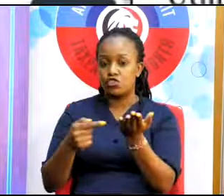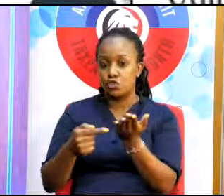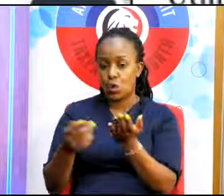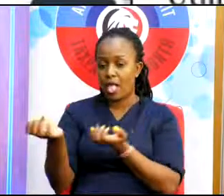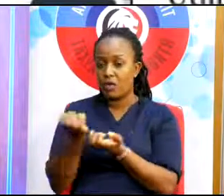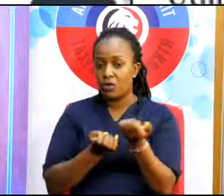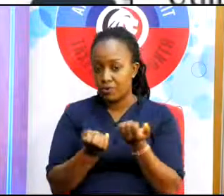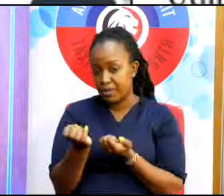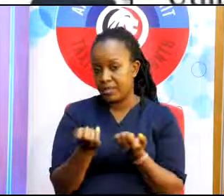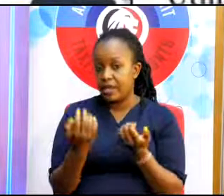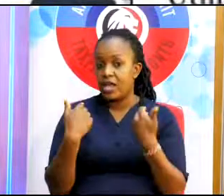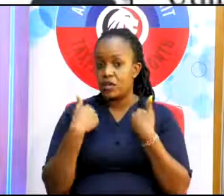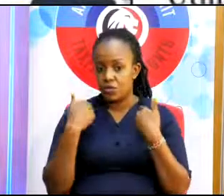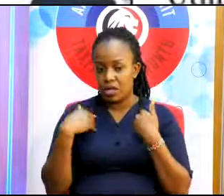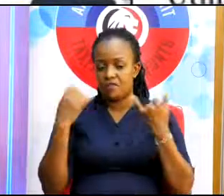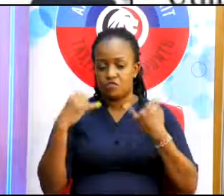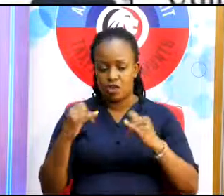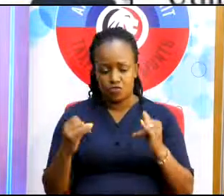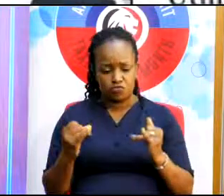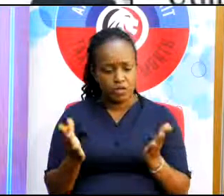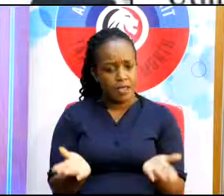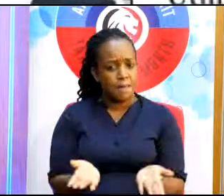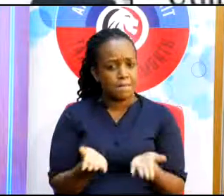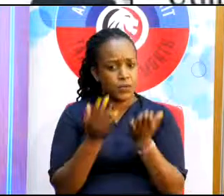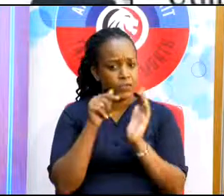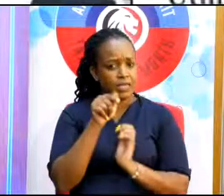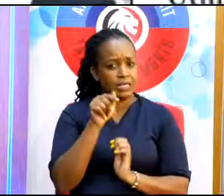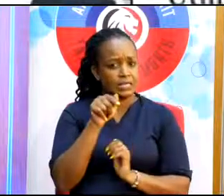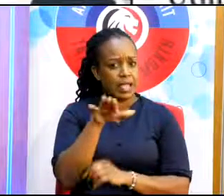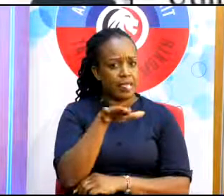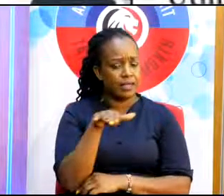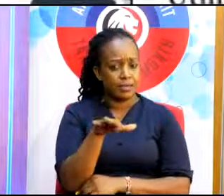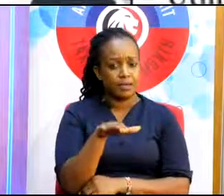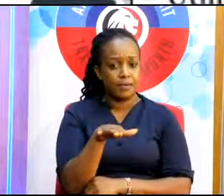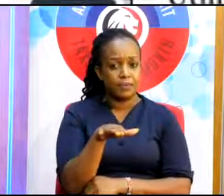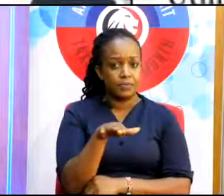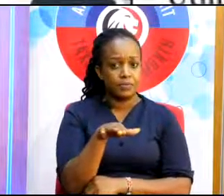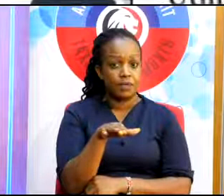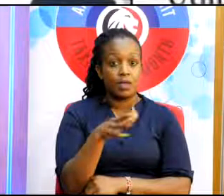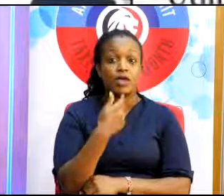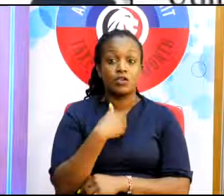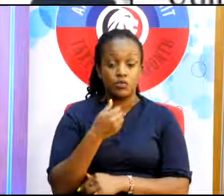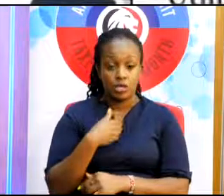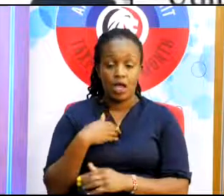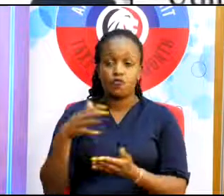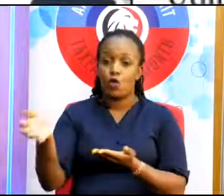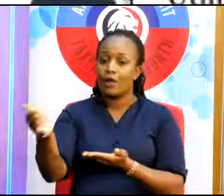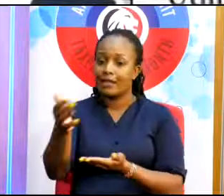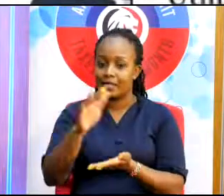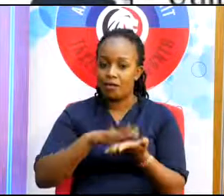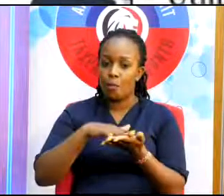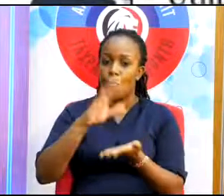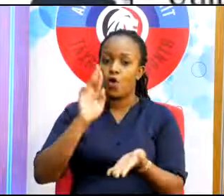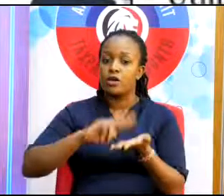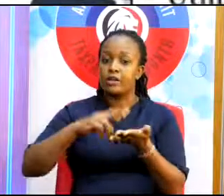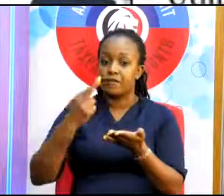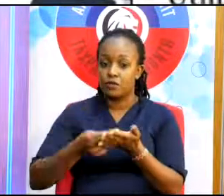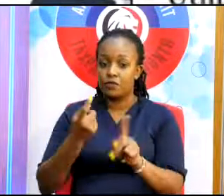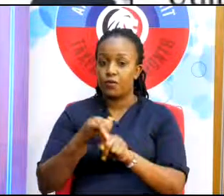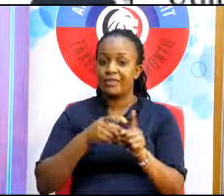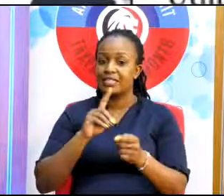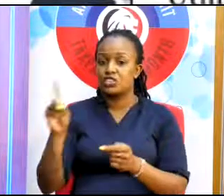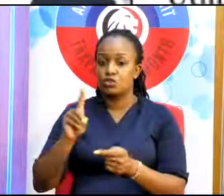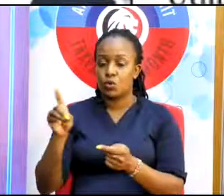have been growing this particular revenue. In fact, we have grown the revenue from the digital marketplace, and like I said